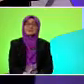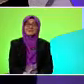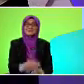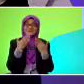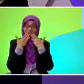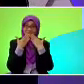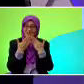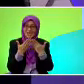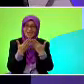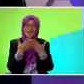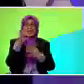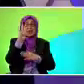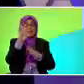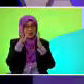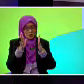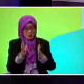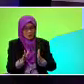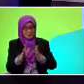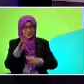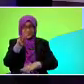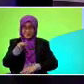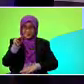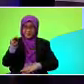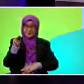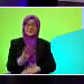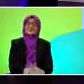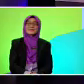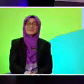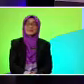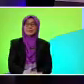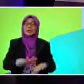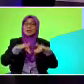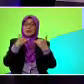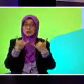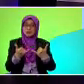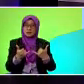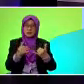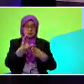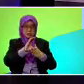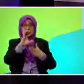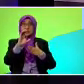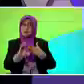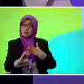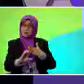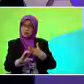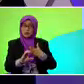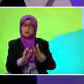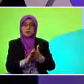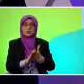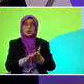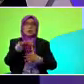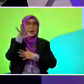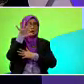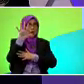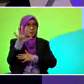all four of my Congratulations, pupils. everyone. Okay, yay. So now we can make a conclusion that these 5